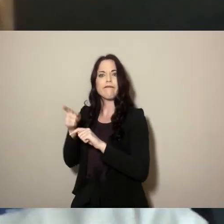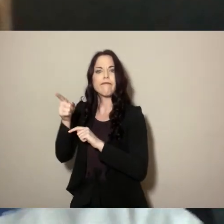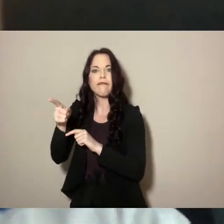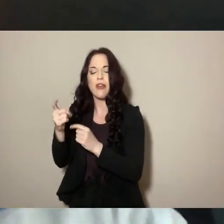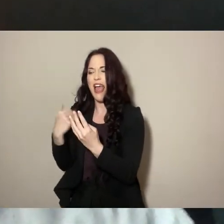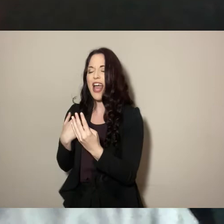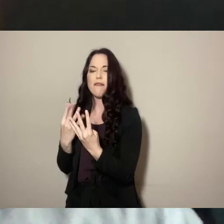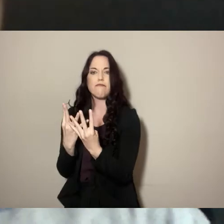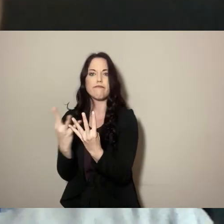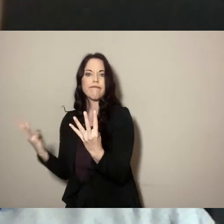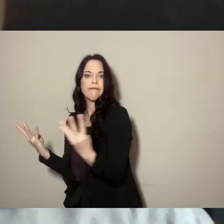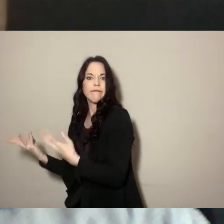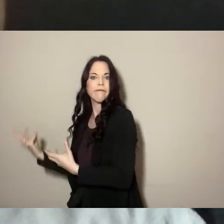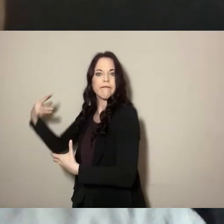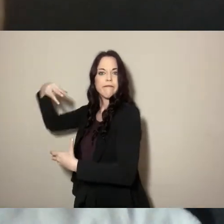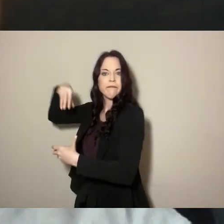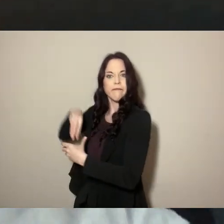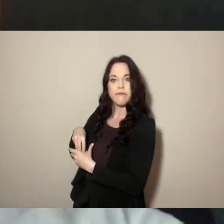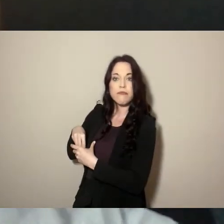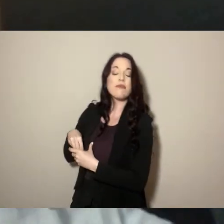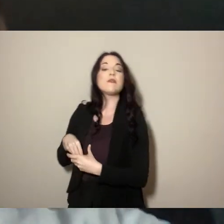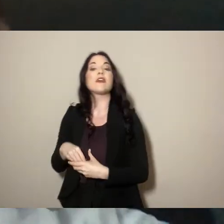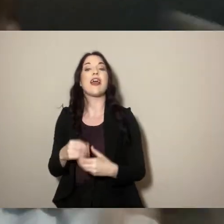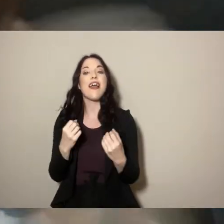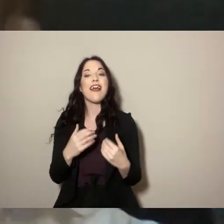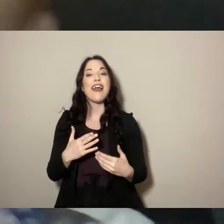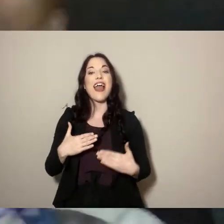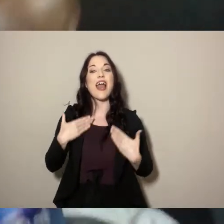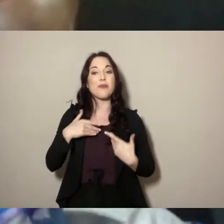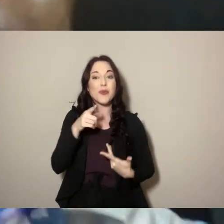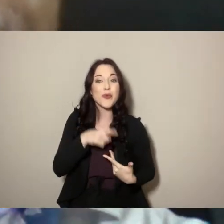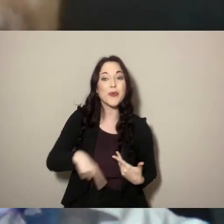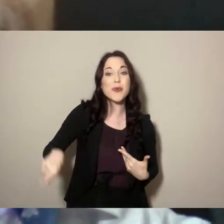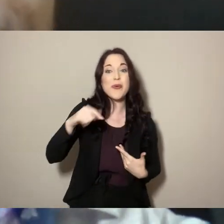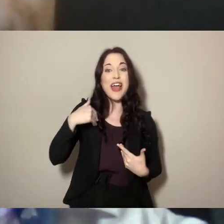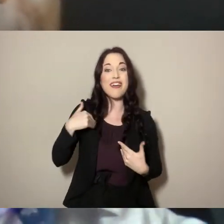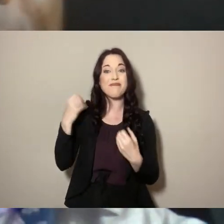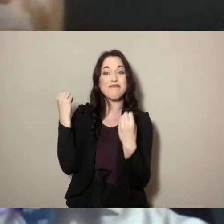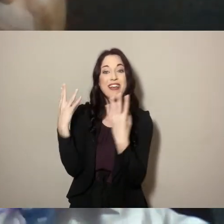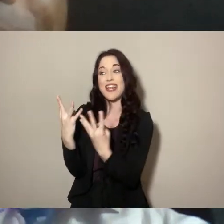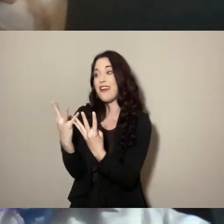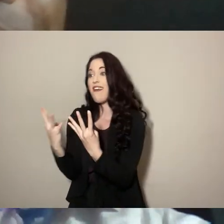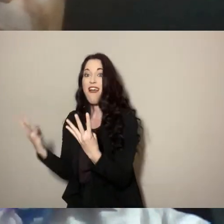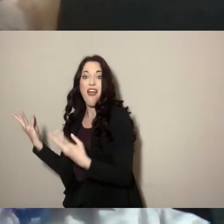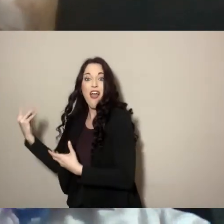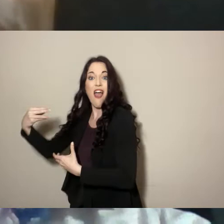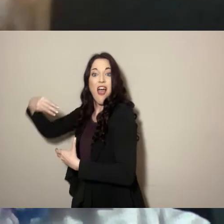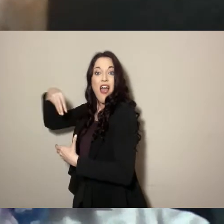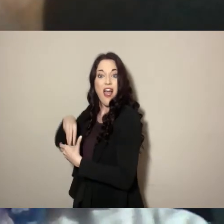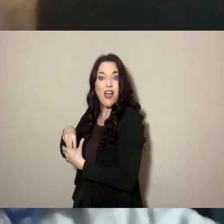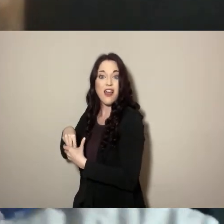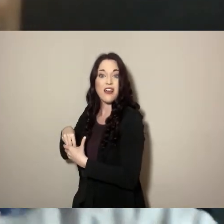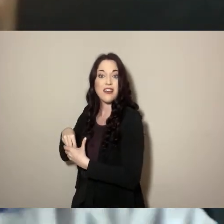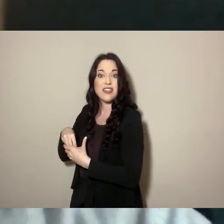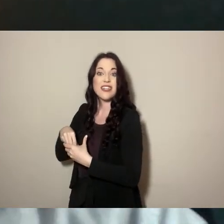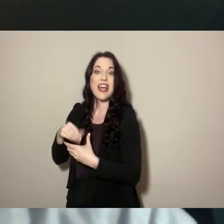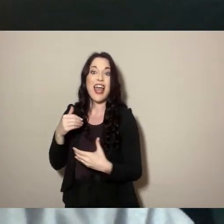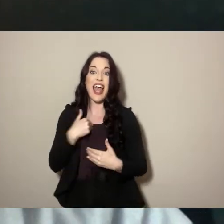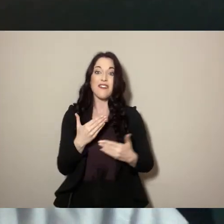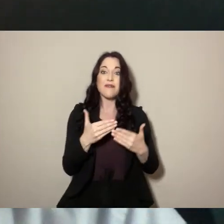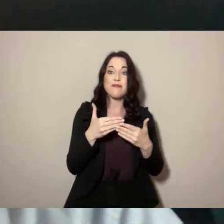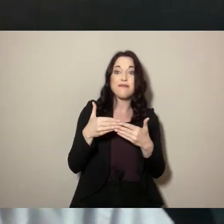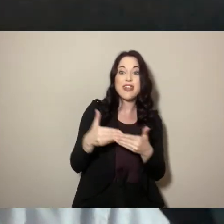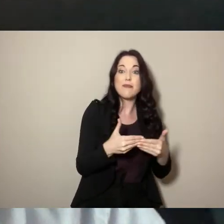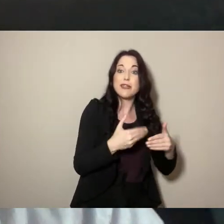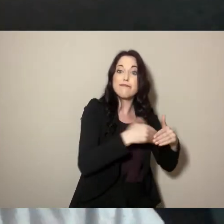Happy are those who have filled their quivers with such arrows when they argue with their